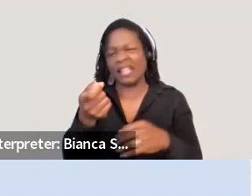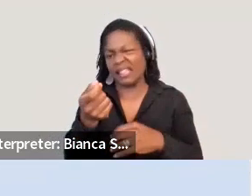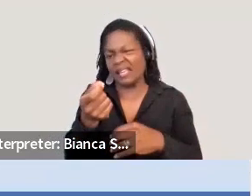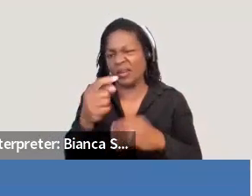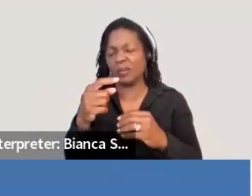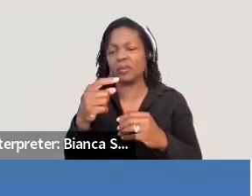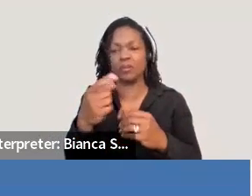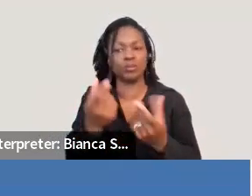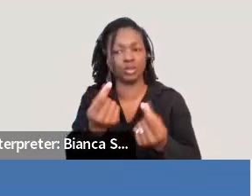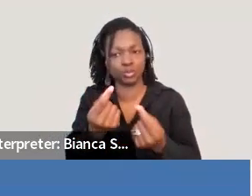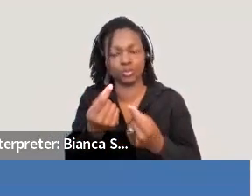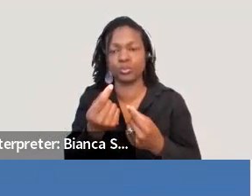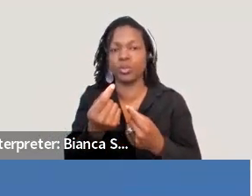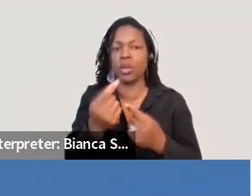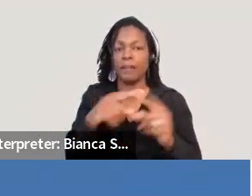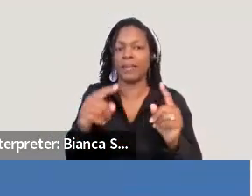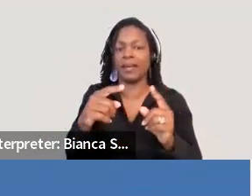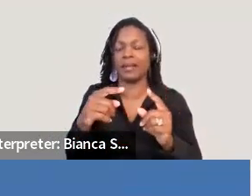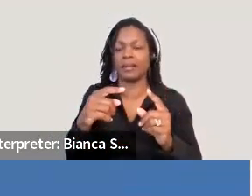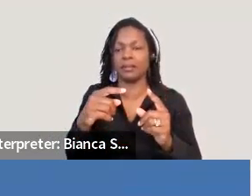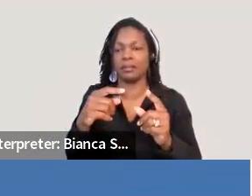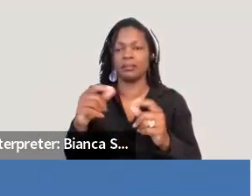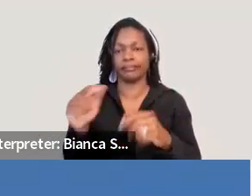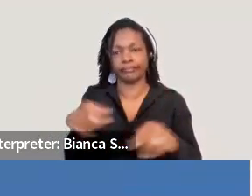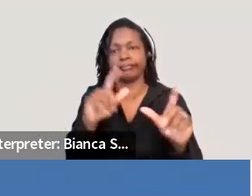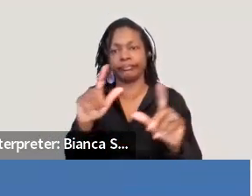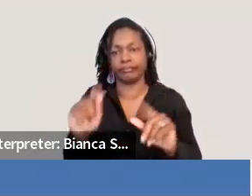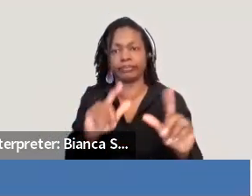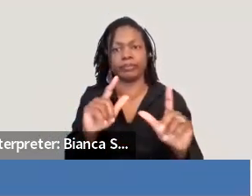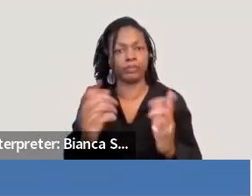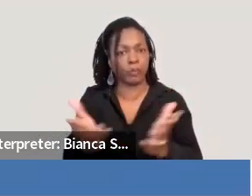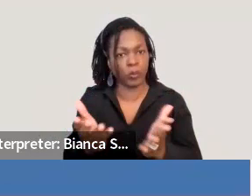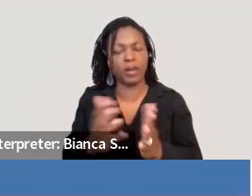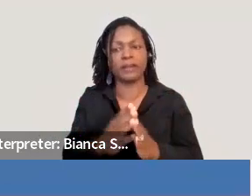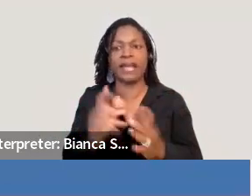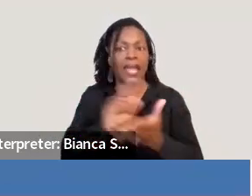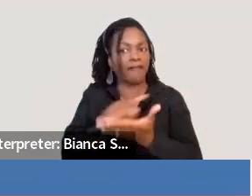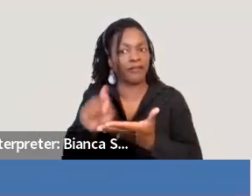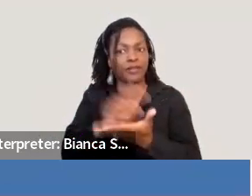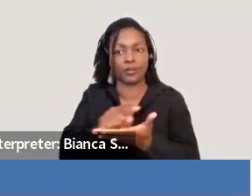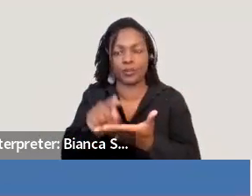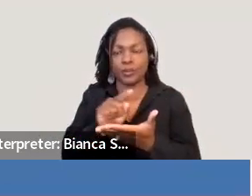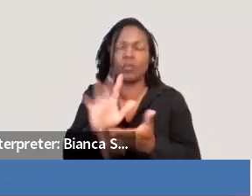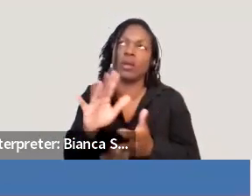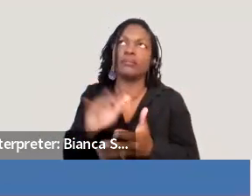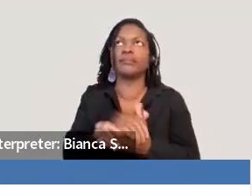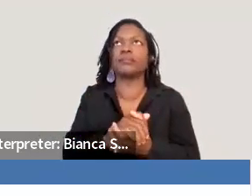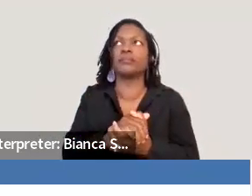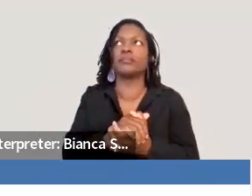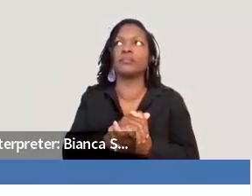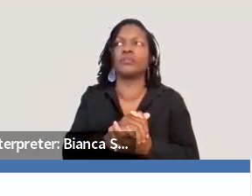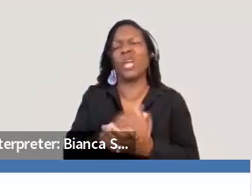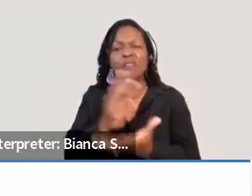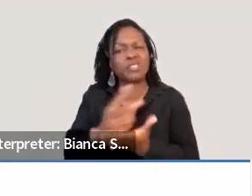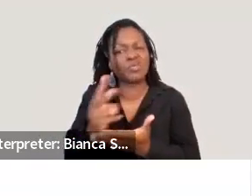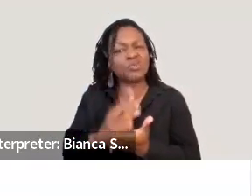our episodes. And so every week or every about 2 weeks, a